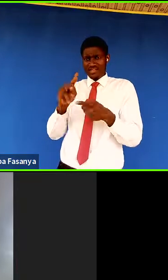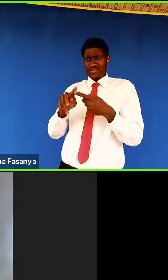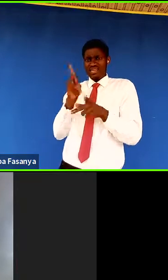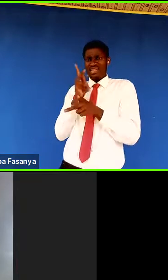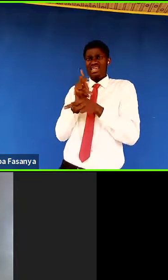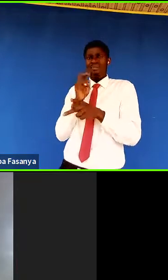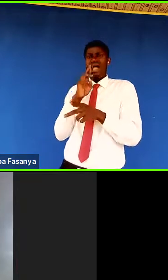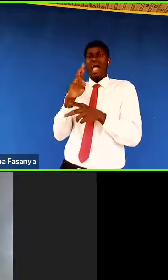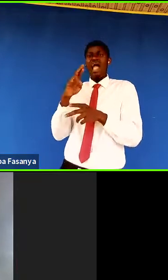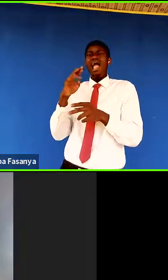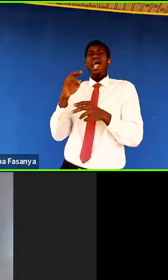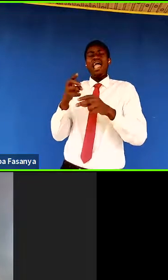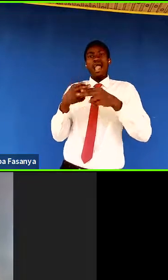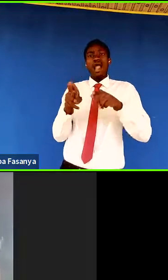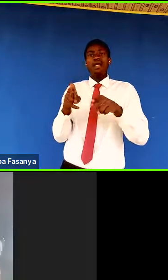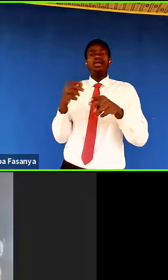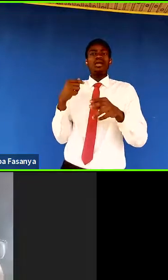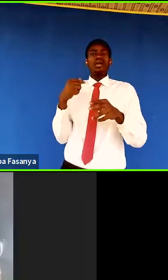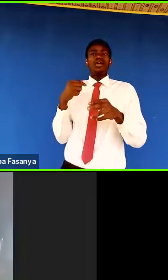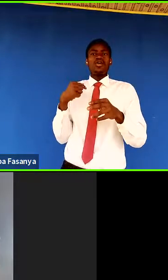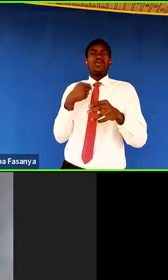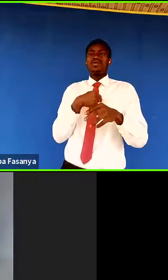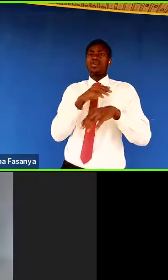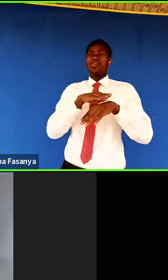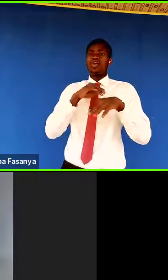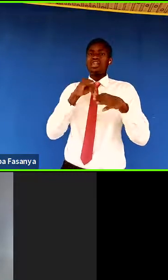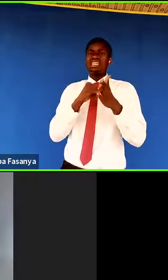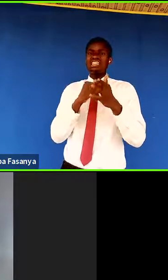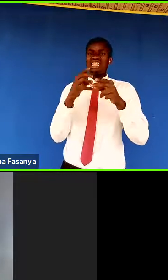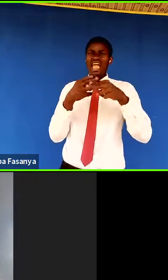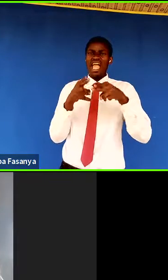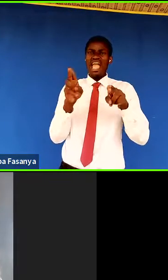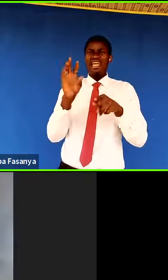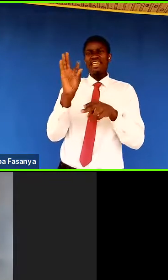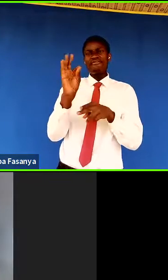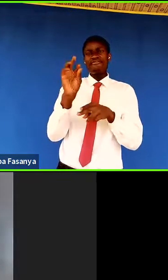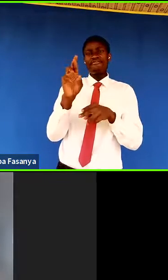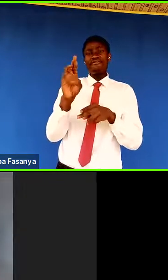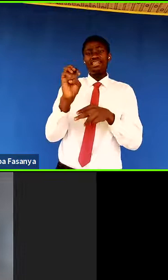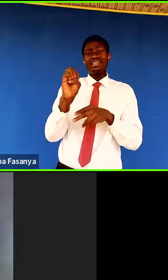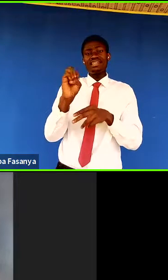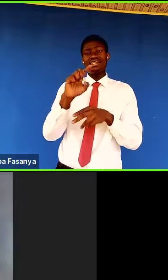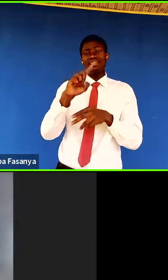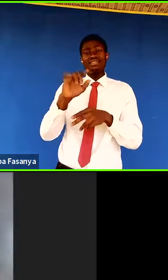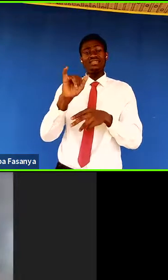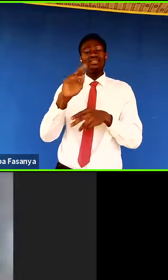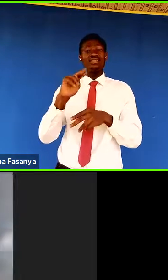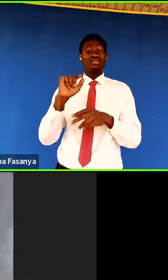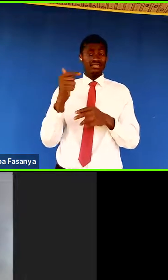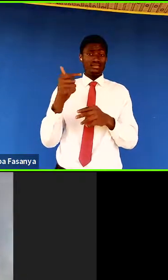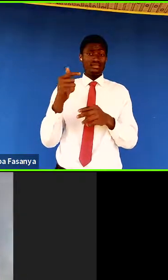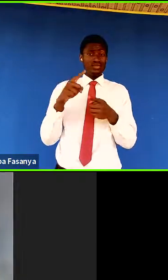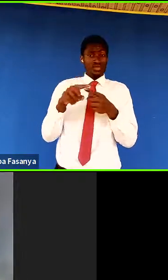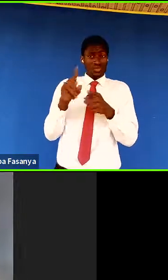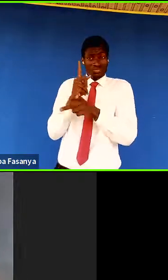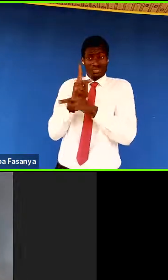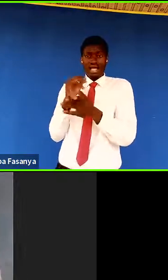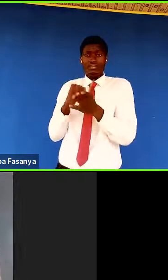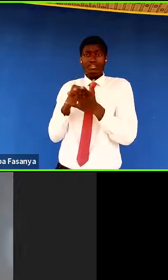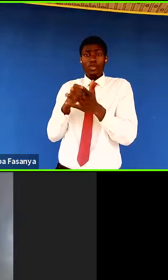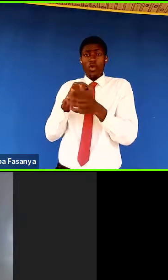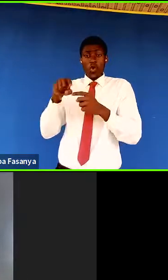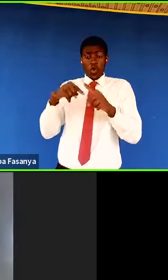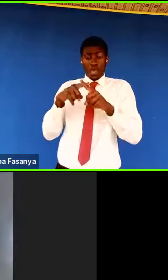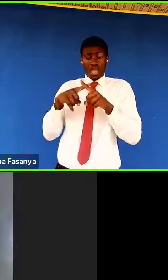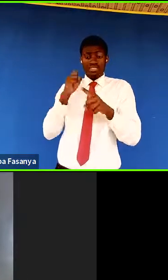freezing, where she will keep her eggs. And sometimes some people take the ovarian tissue and preserve it, such that when she's now ready to and go